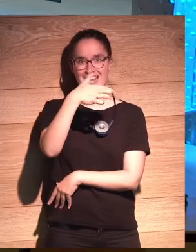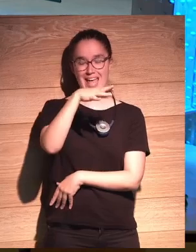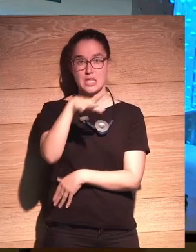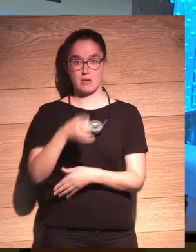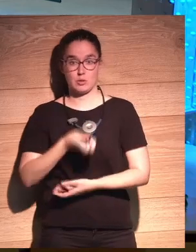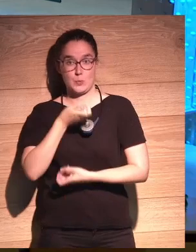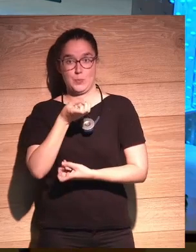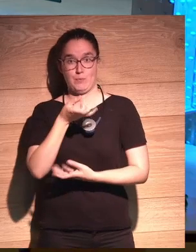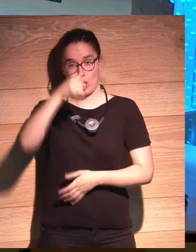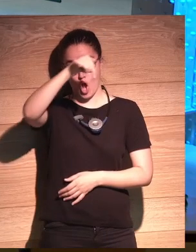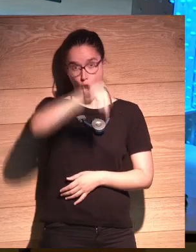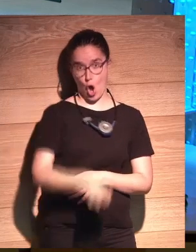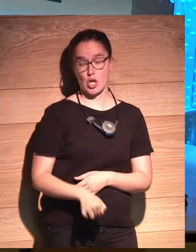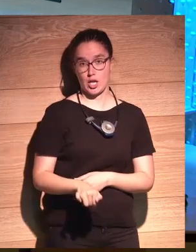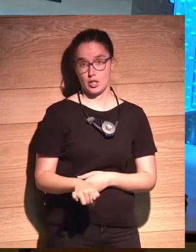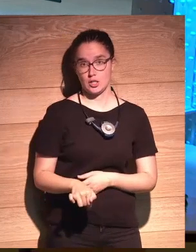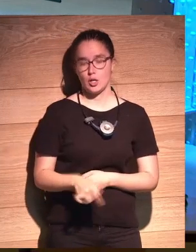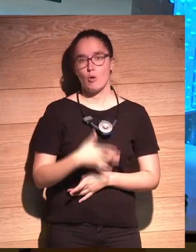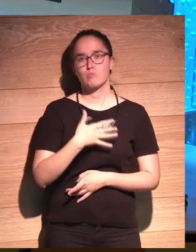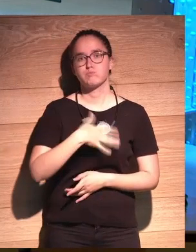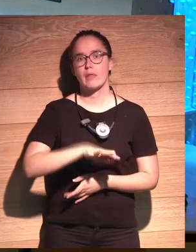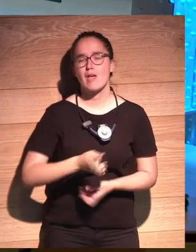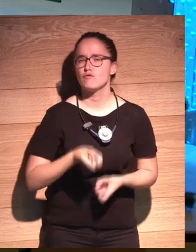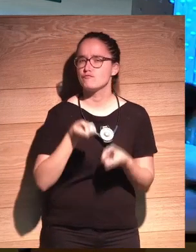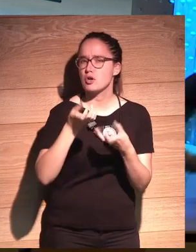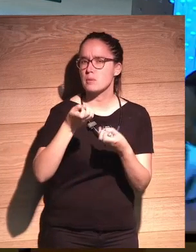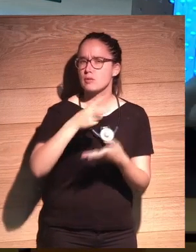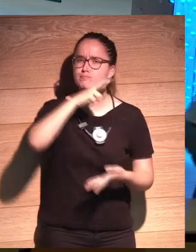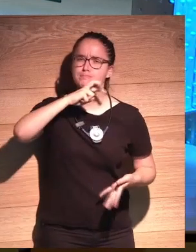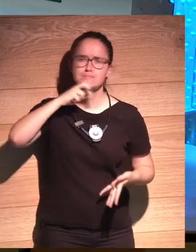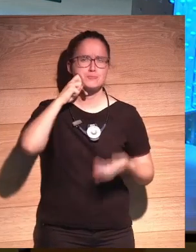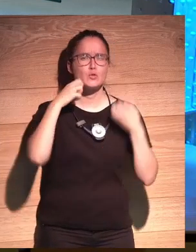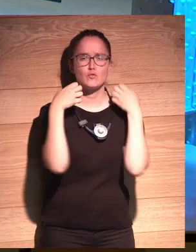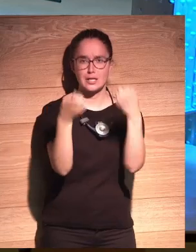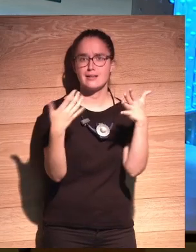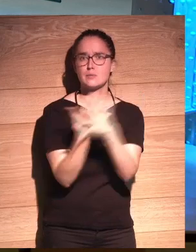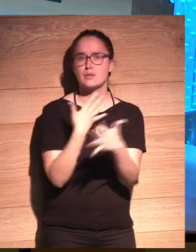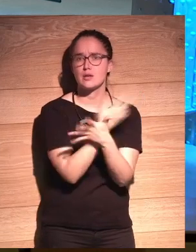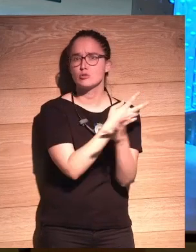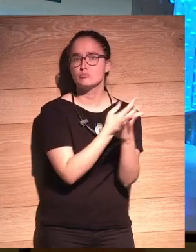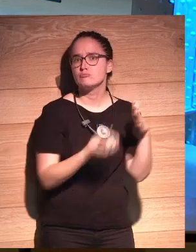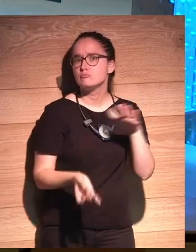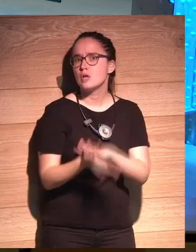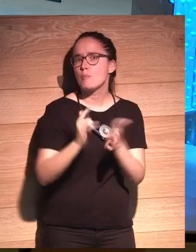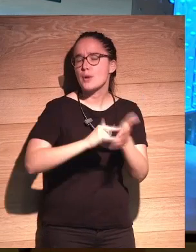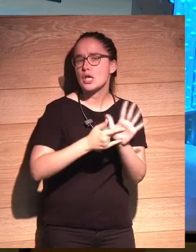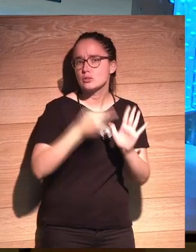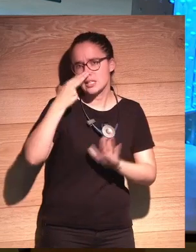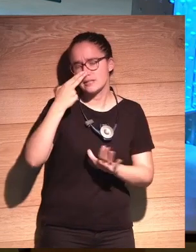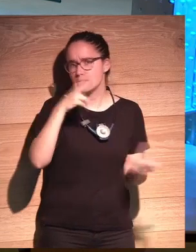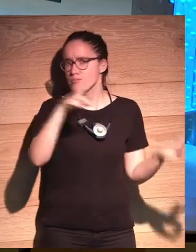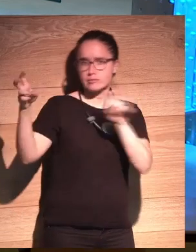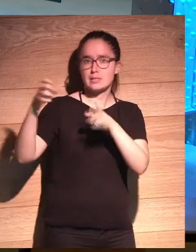reason, Grete will be able to share information here with us